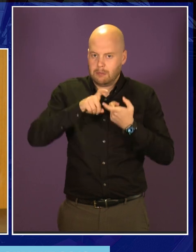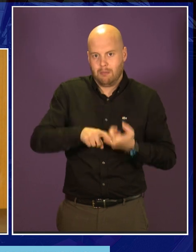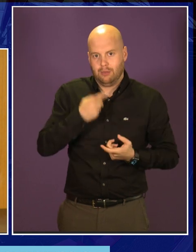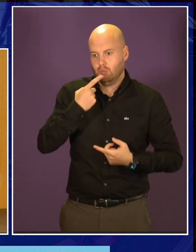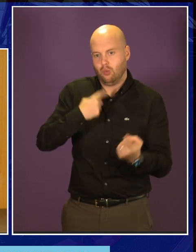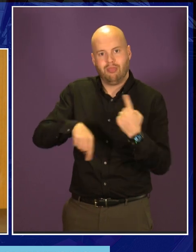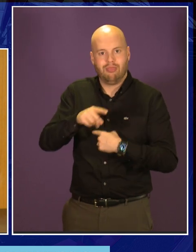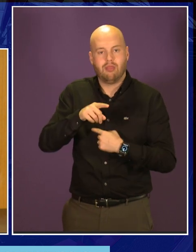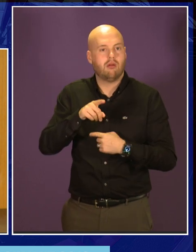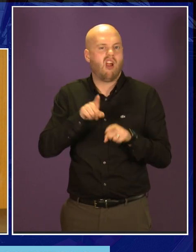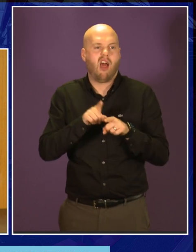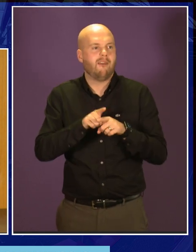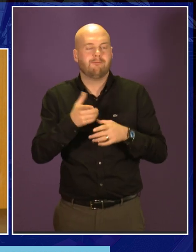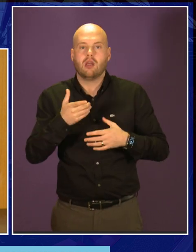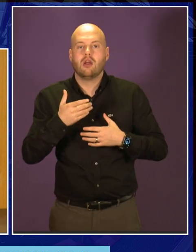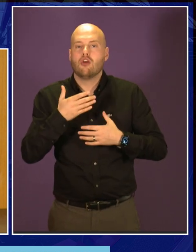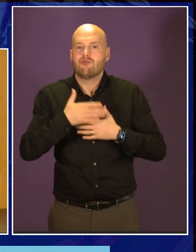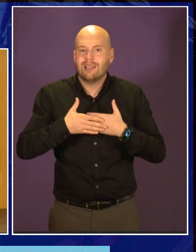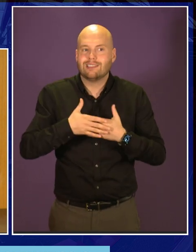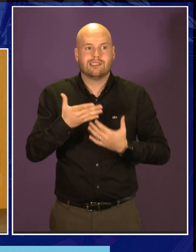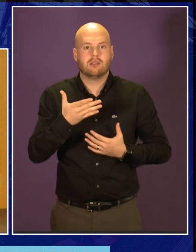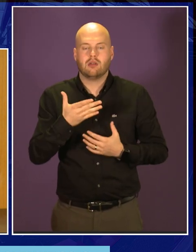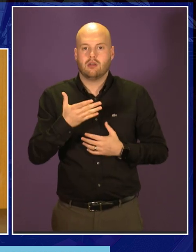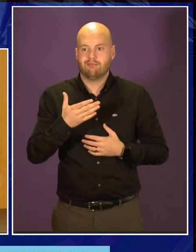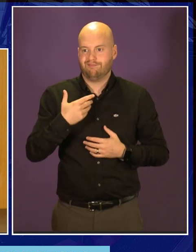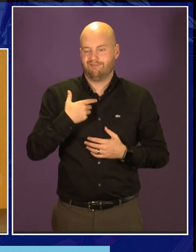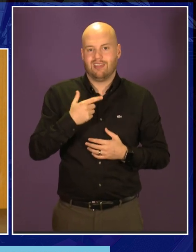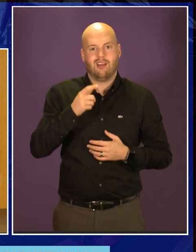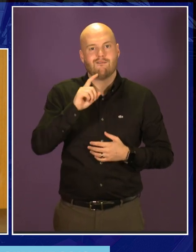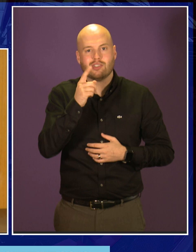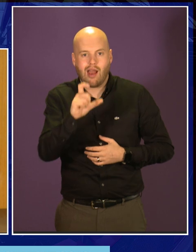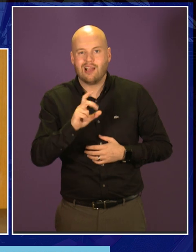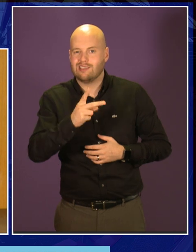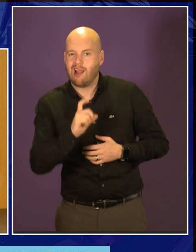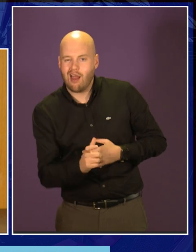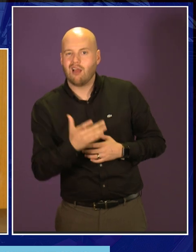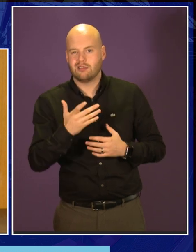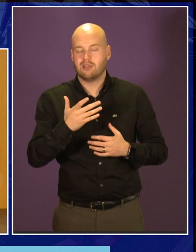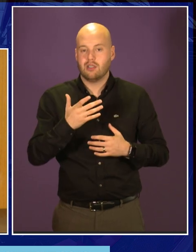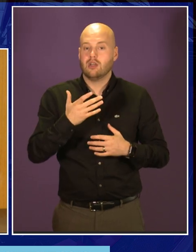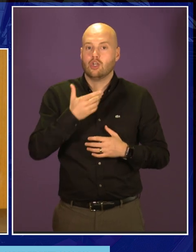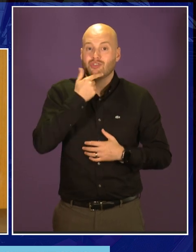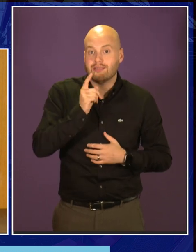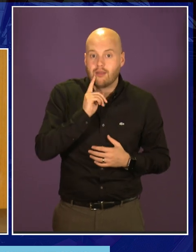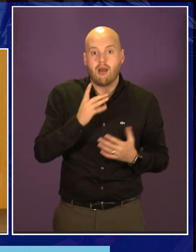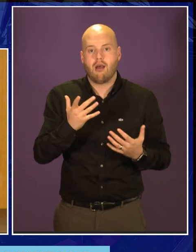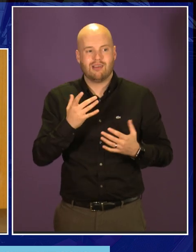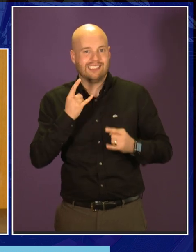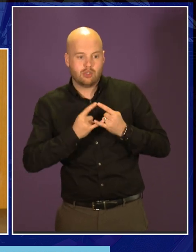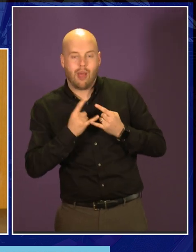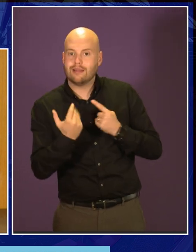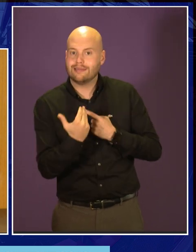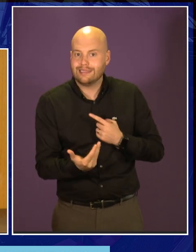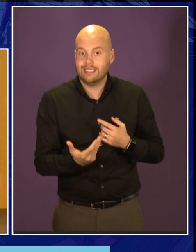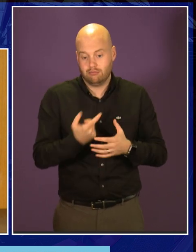that we see along race, class, gender, sexuality, and other lines. A final thing that I might think about in